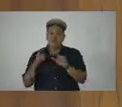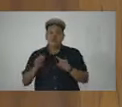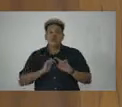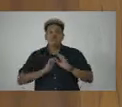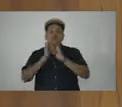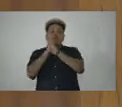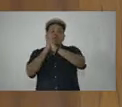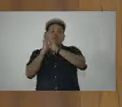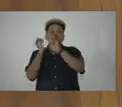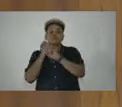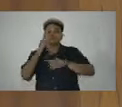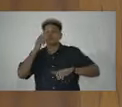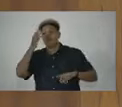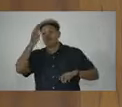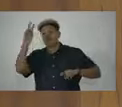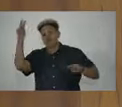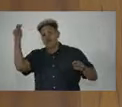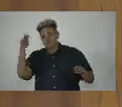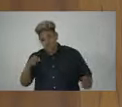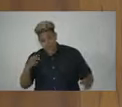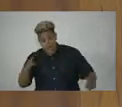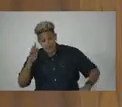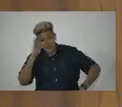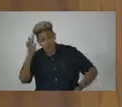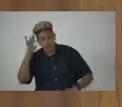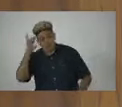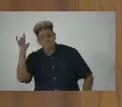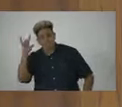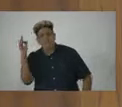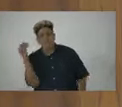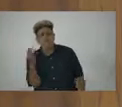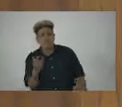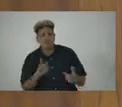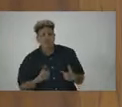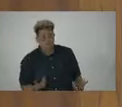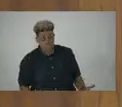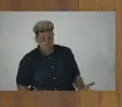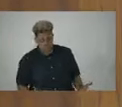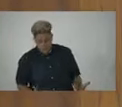pray that Almighty God will forever grant me